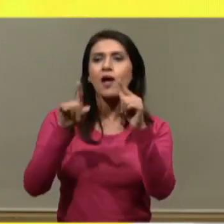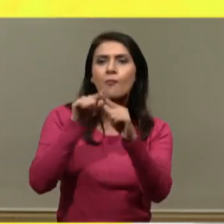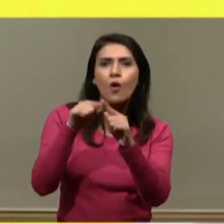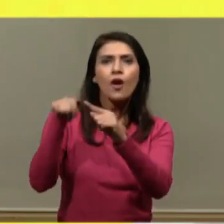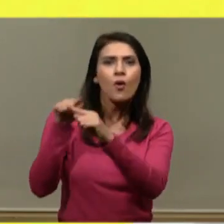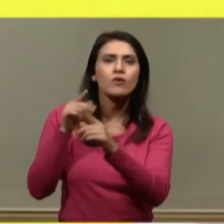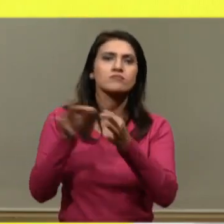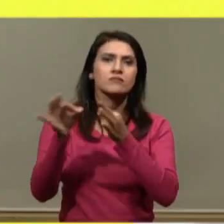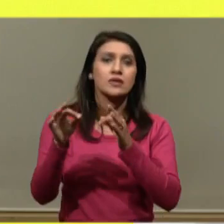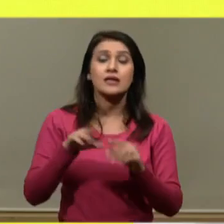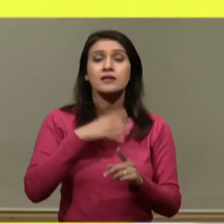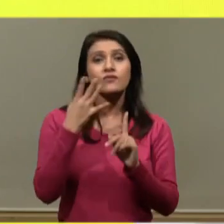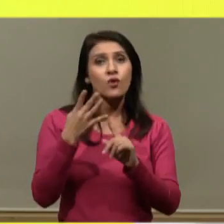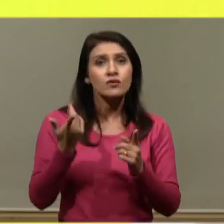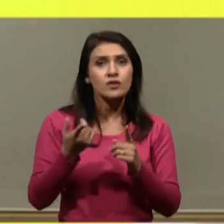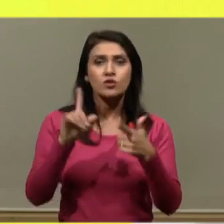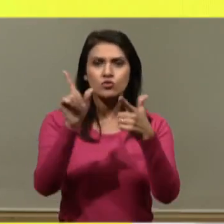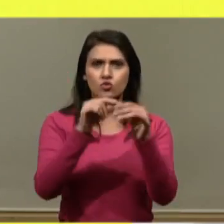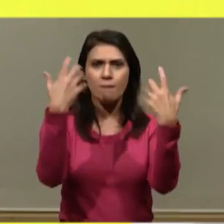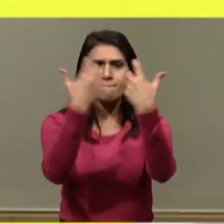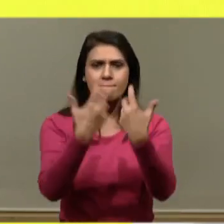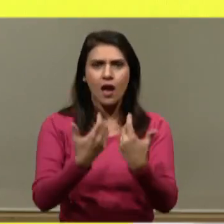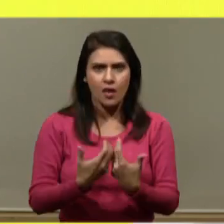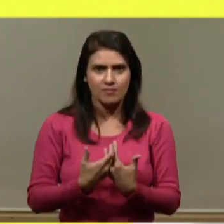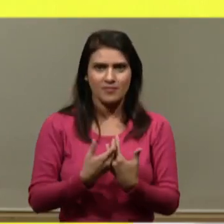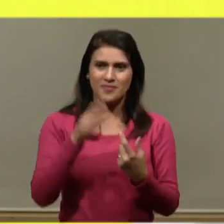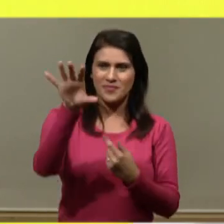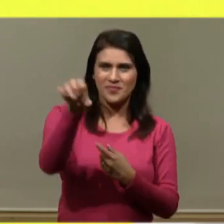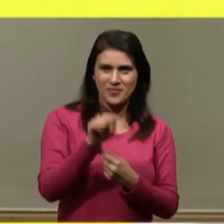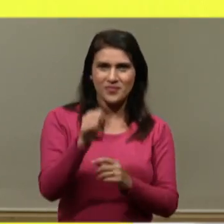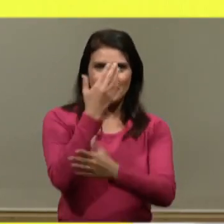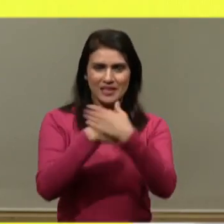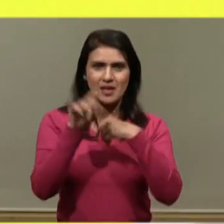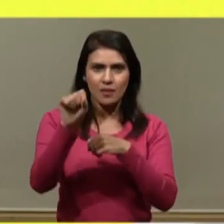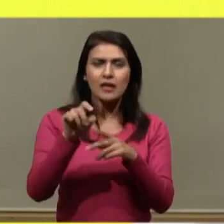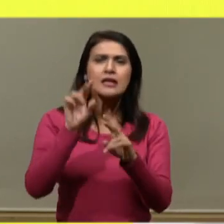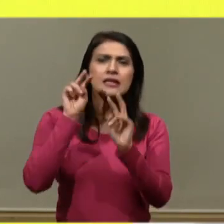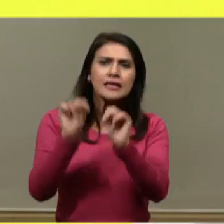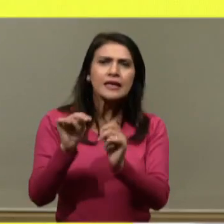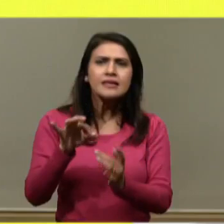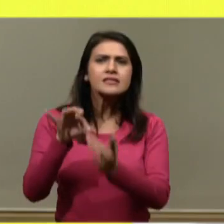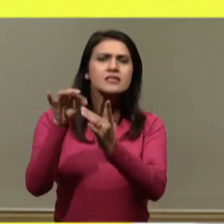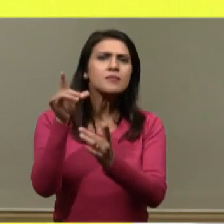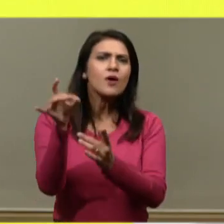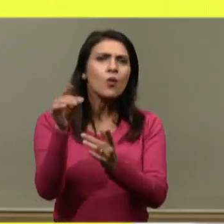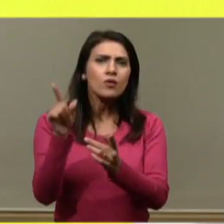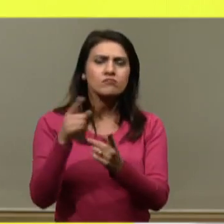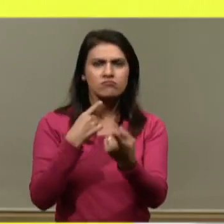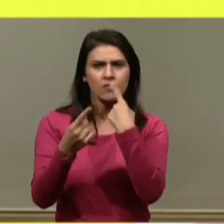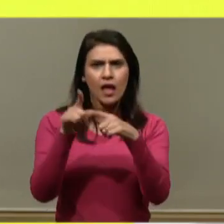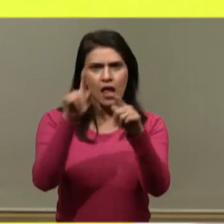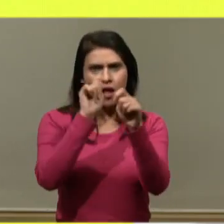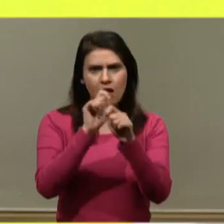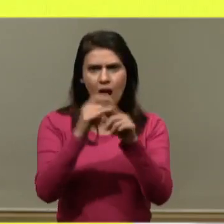job mapping. So any company who wants to bring a person in who's got special needs will have to examine the tasks